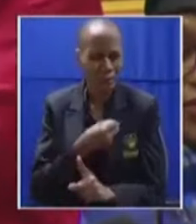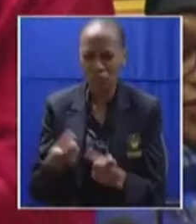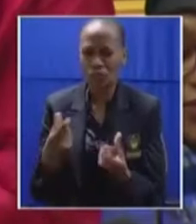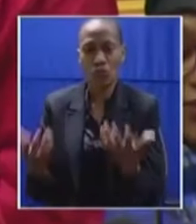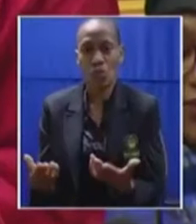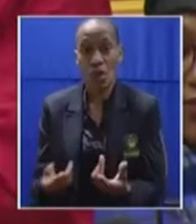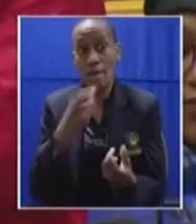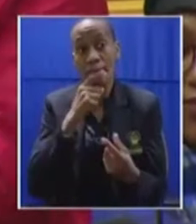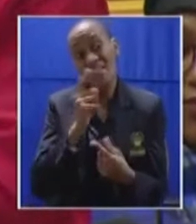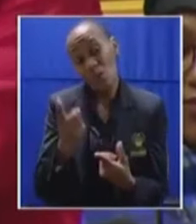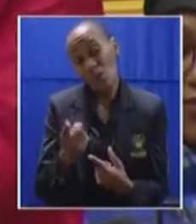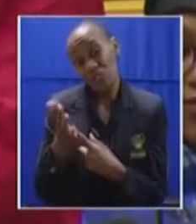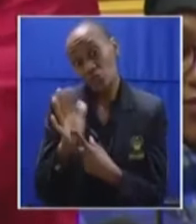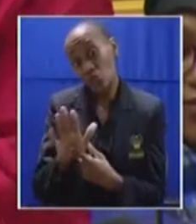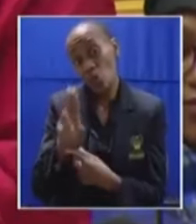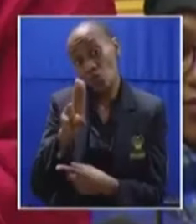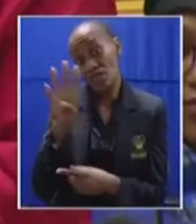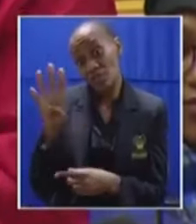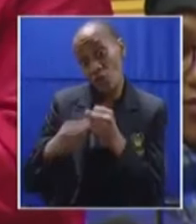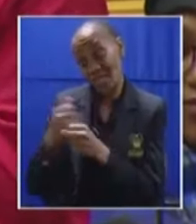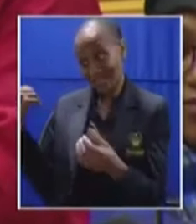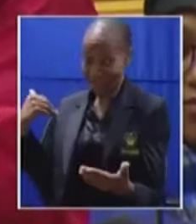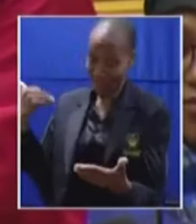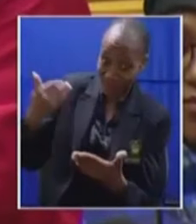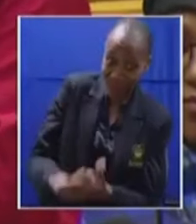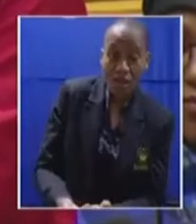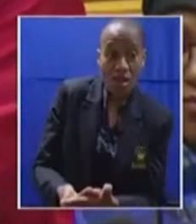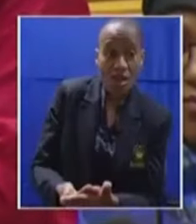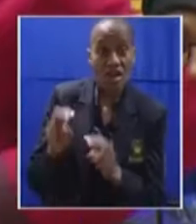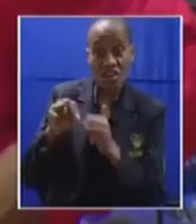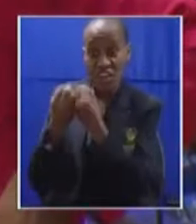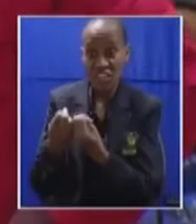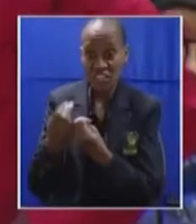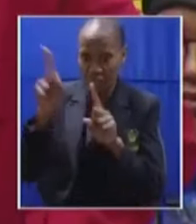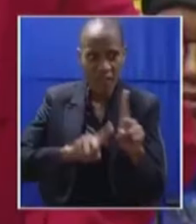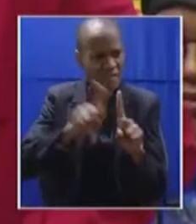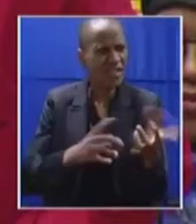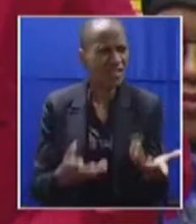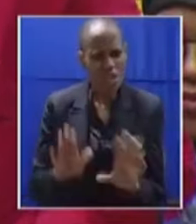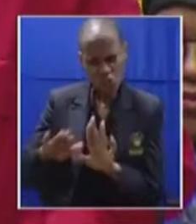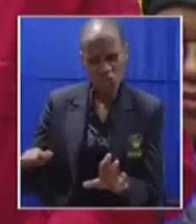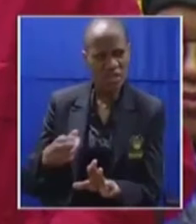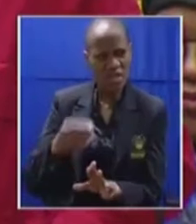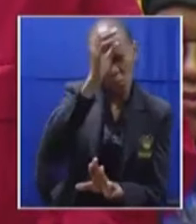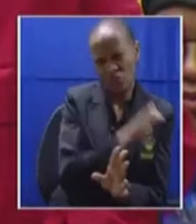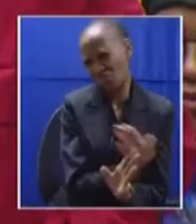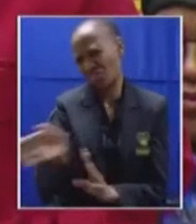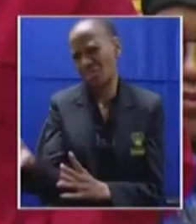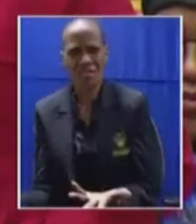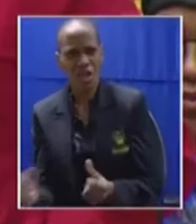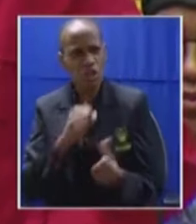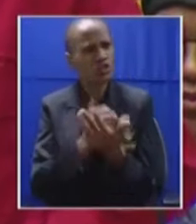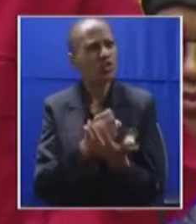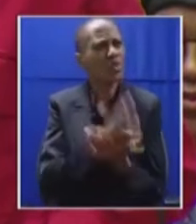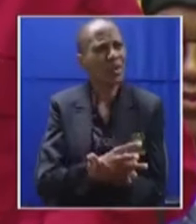last 24 years to properly run a society. Why should we be sending police to children? Why don't we send social